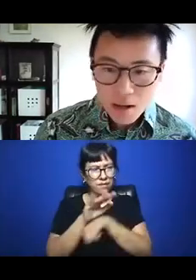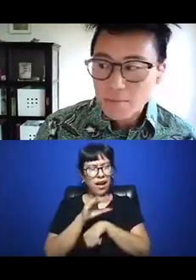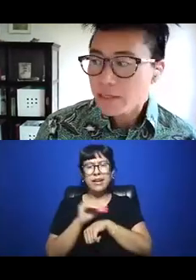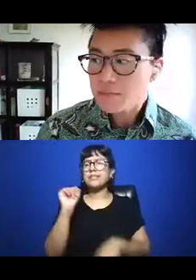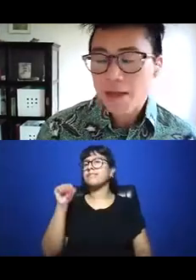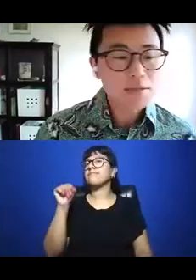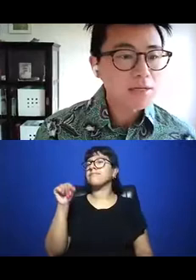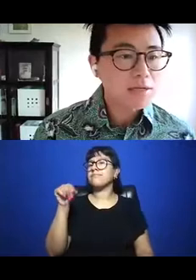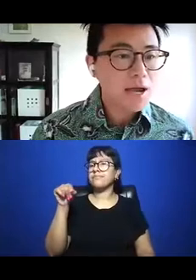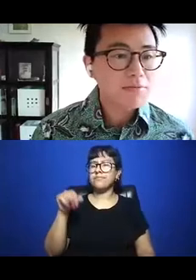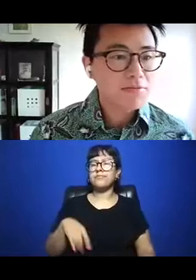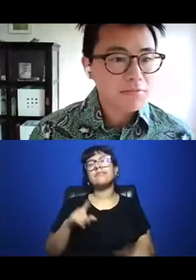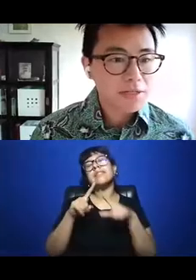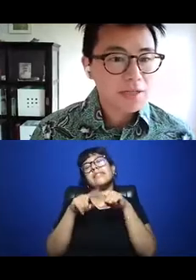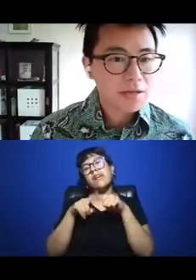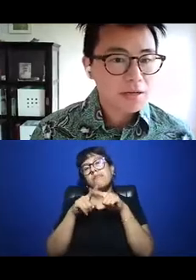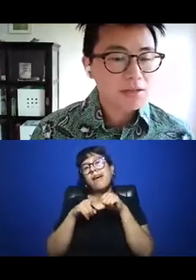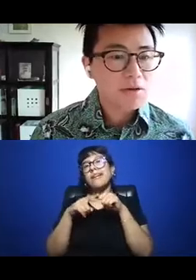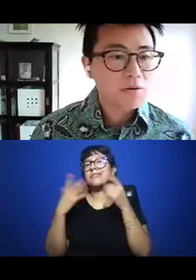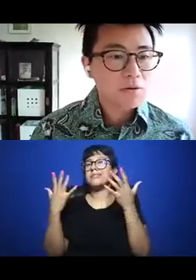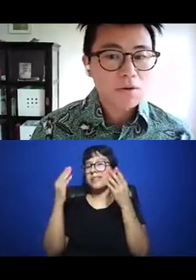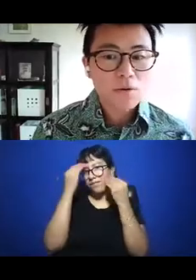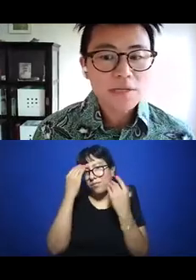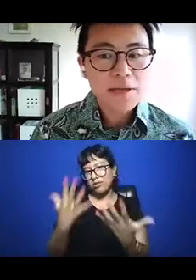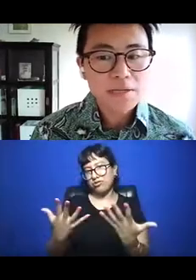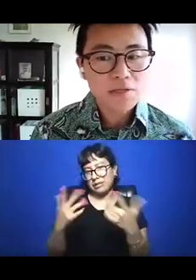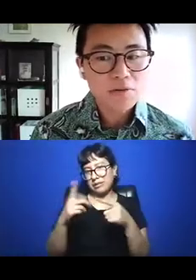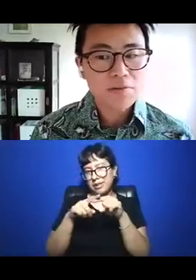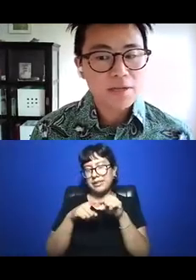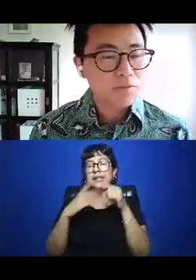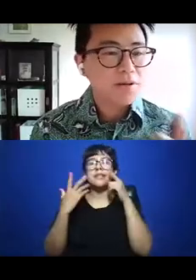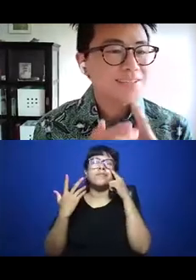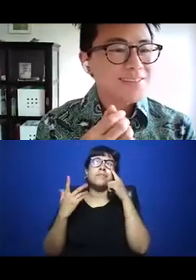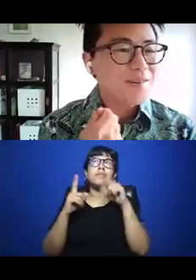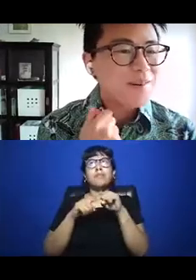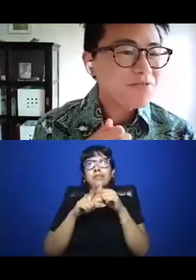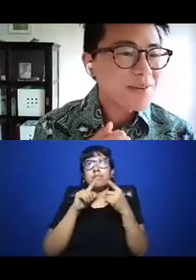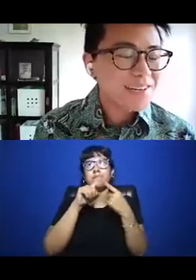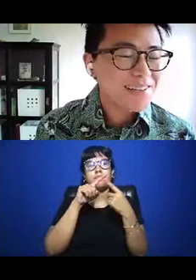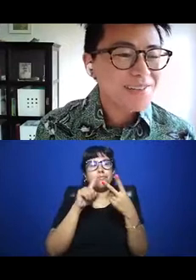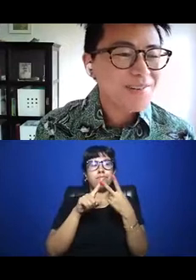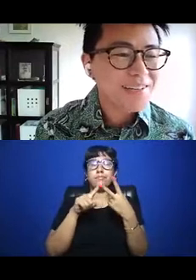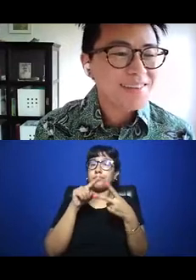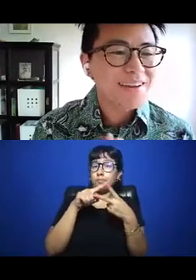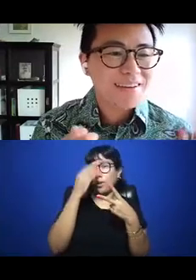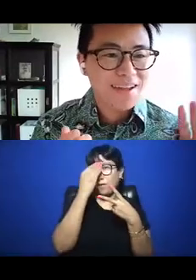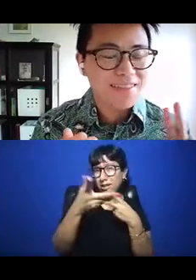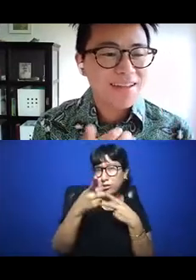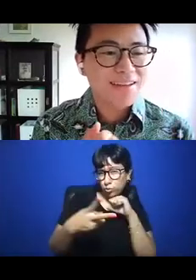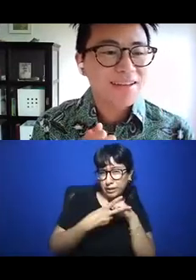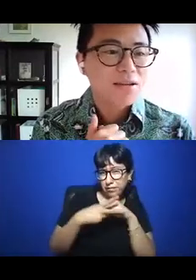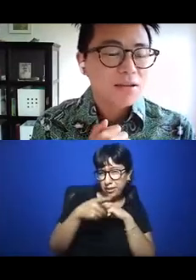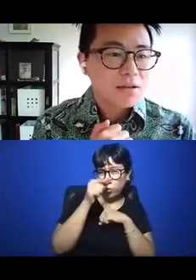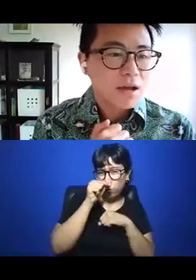So it depends on the kind of information. And so, well, it depends on two things. One is, what information are you storing in there?